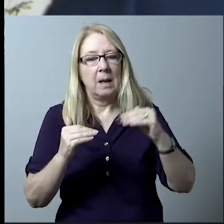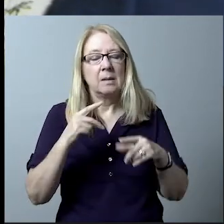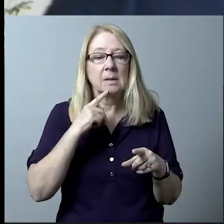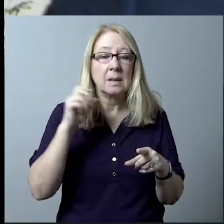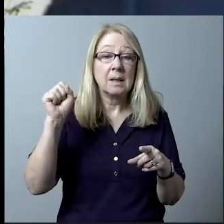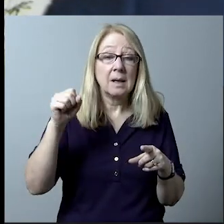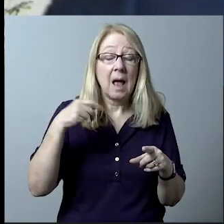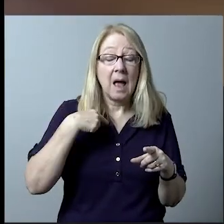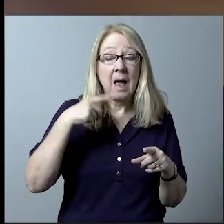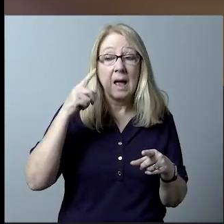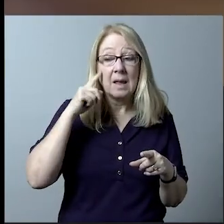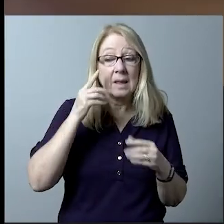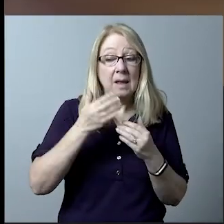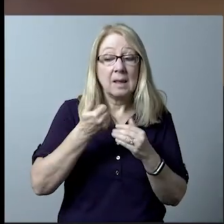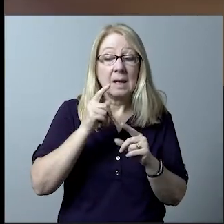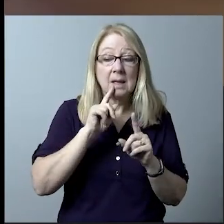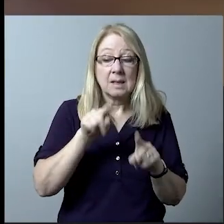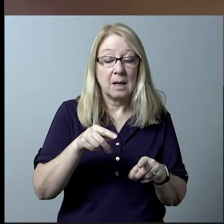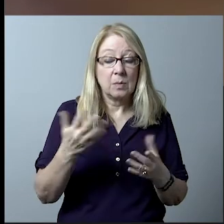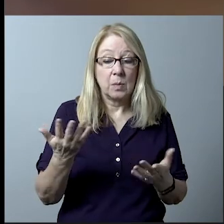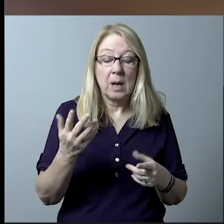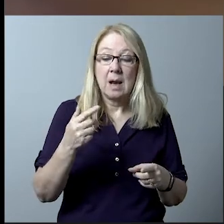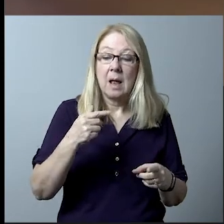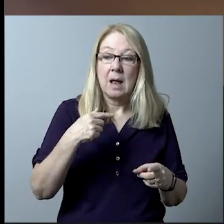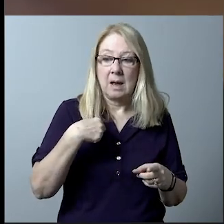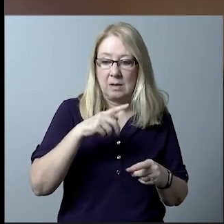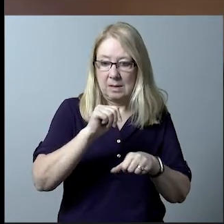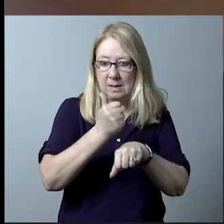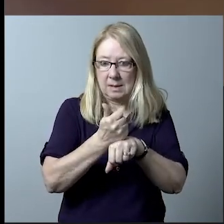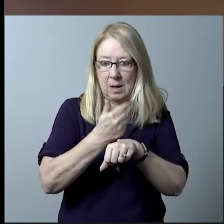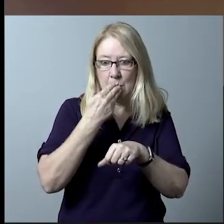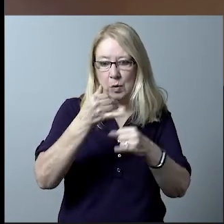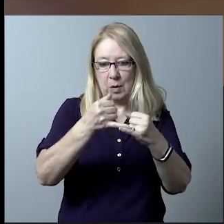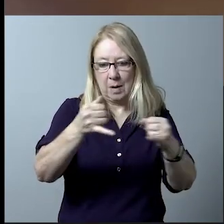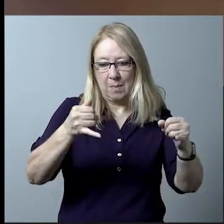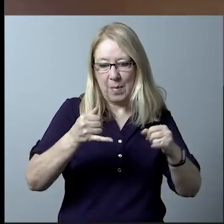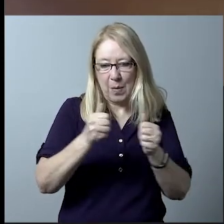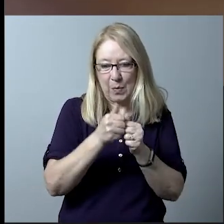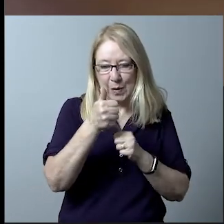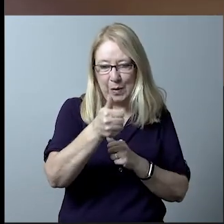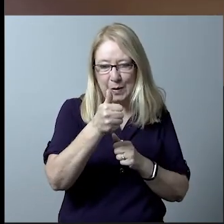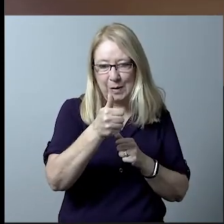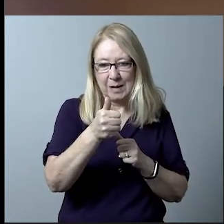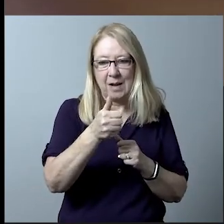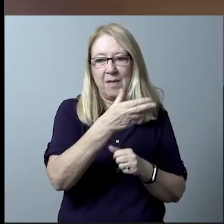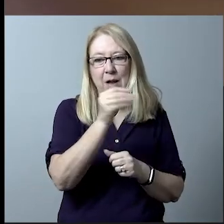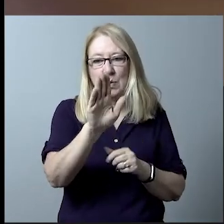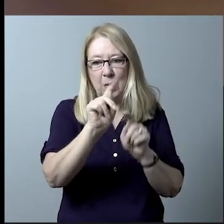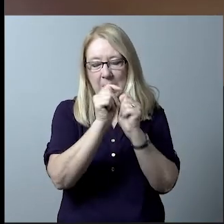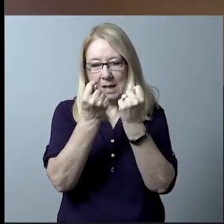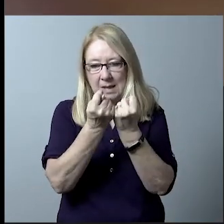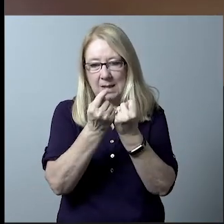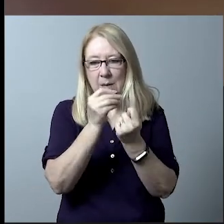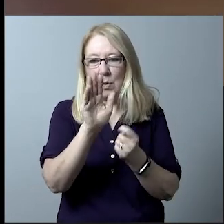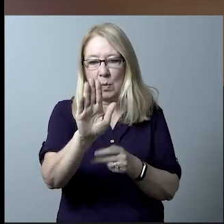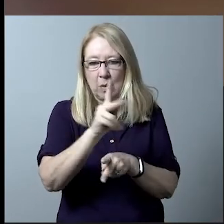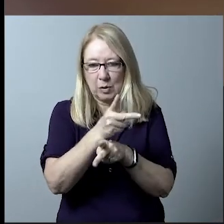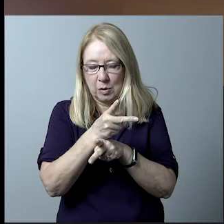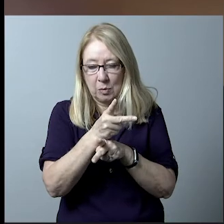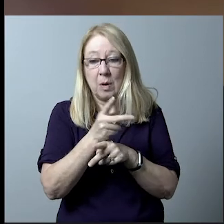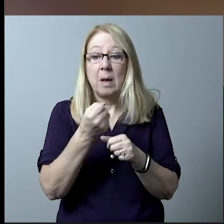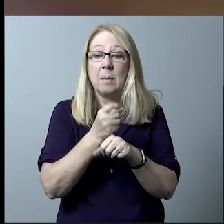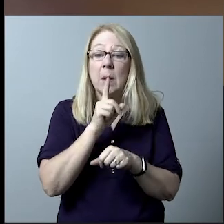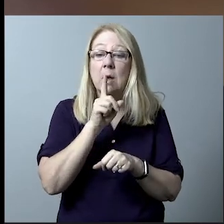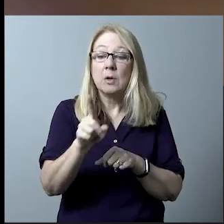us. Yeah, I think the easy answer here is to set really good boundaries with yourself and your team and your